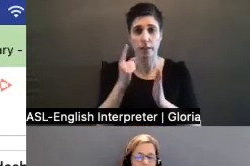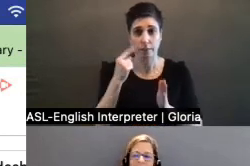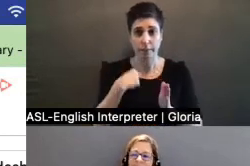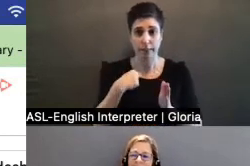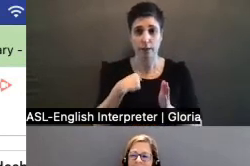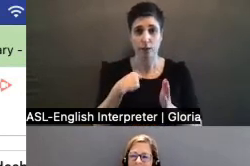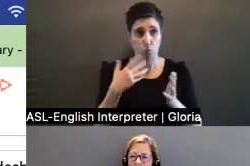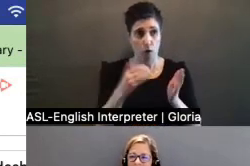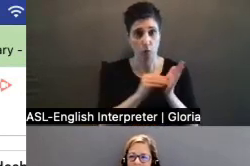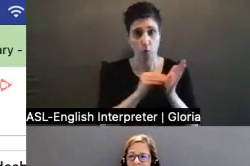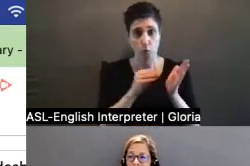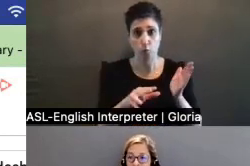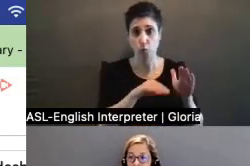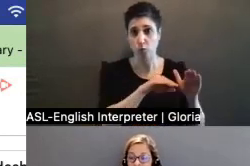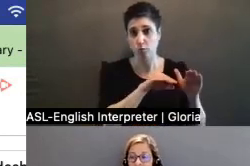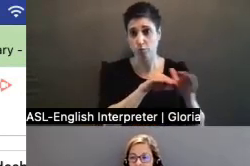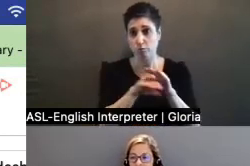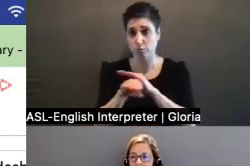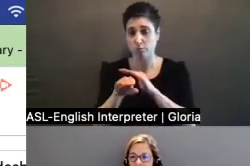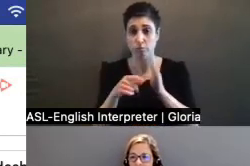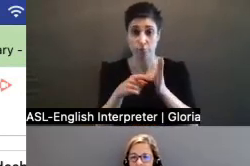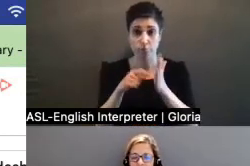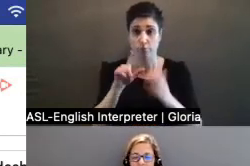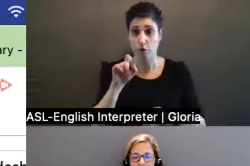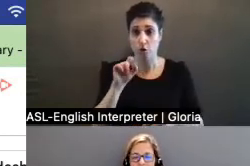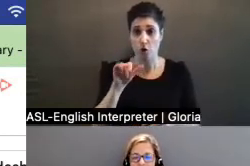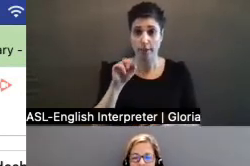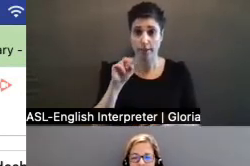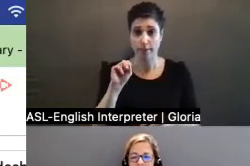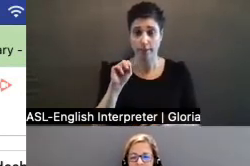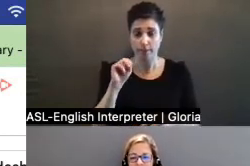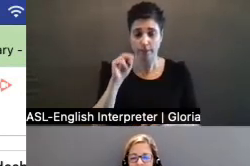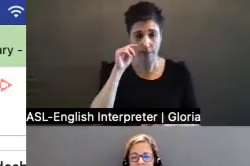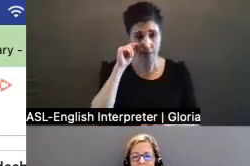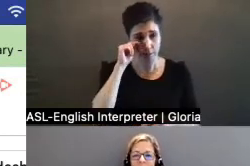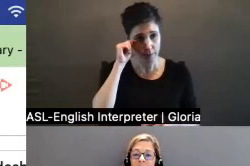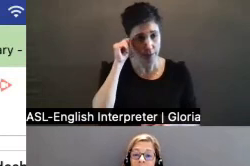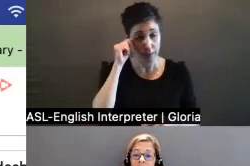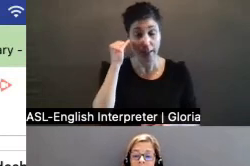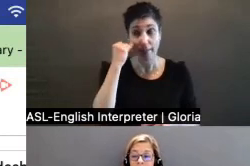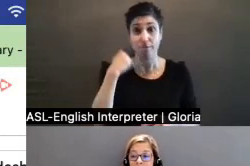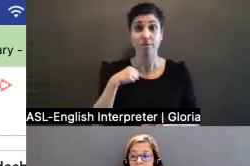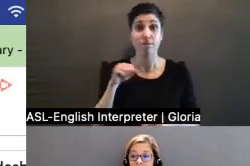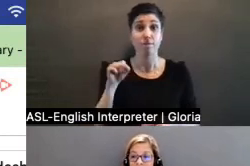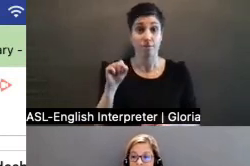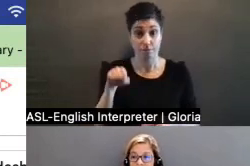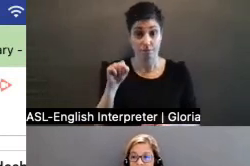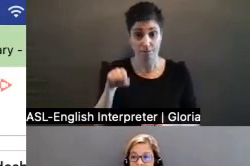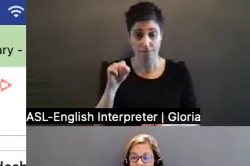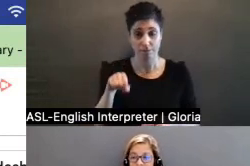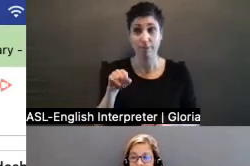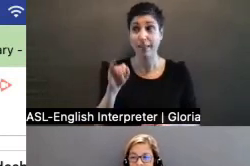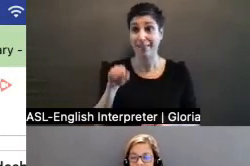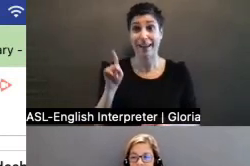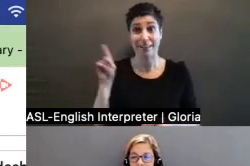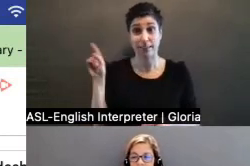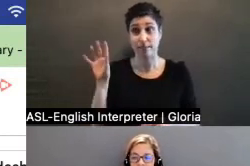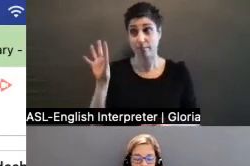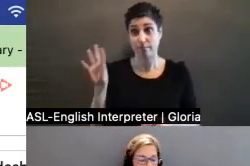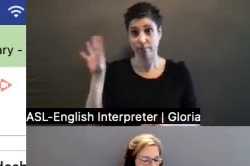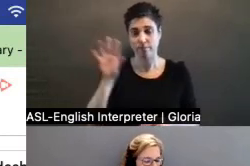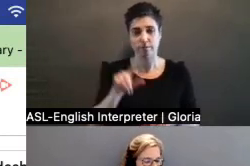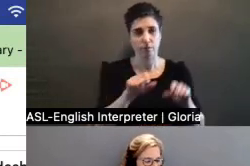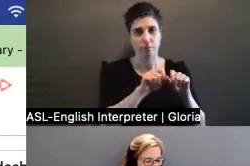with Google Slides. The difference is if I ask for that, I can send this set to the learners and they can